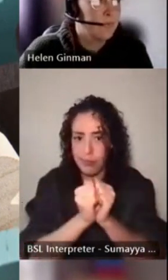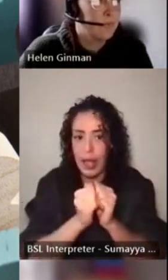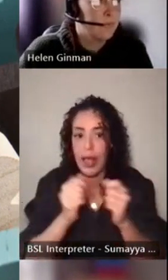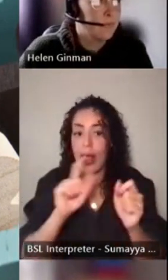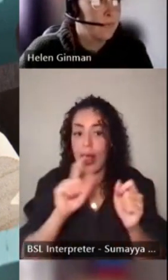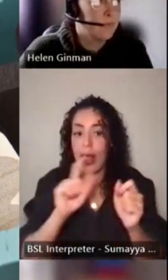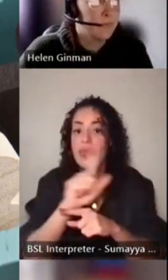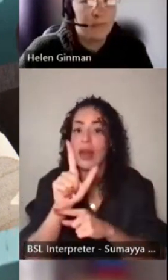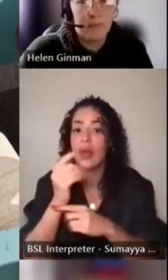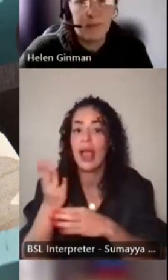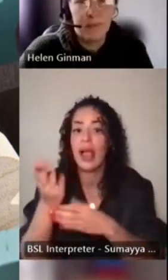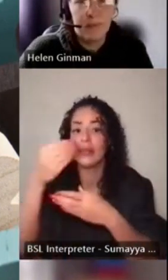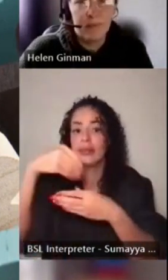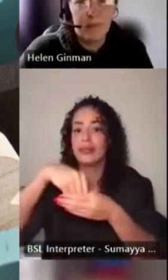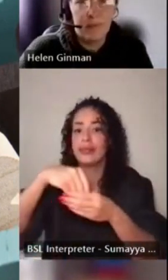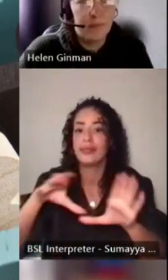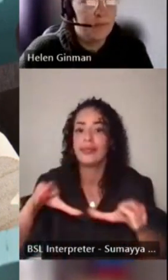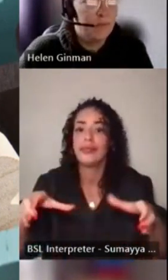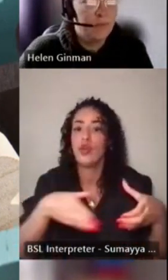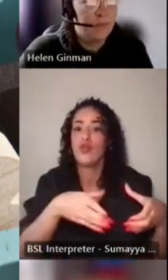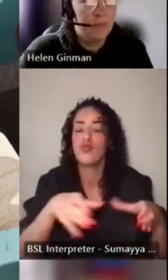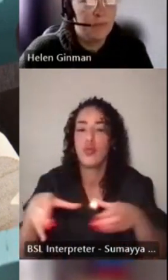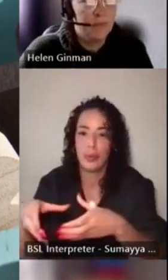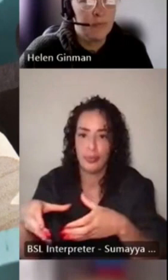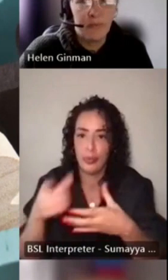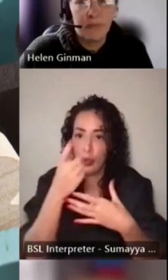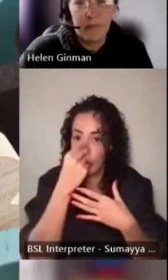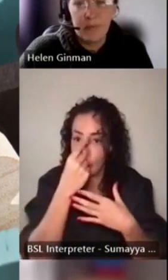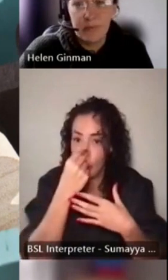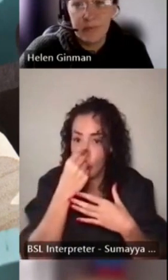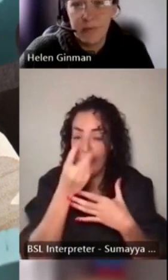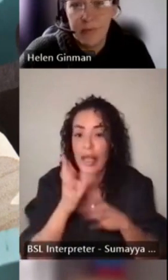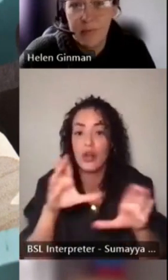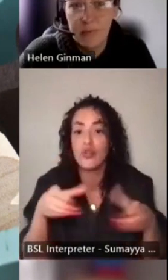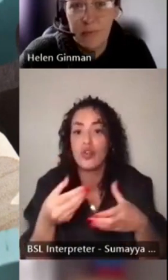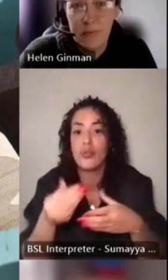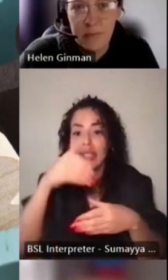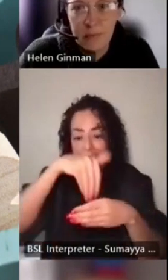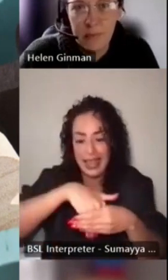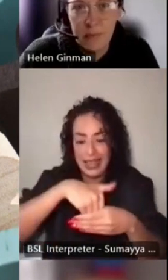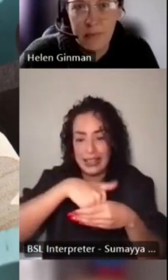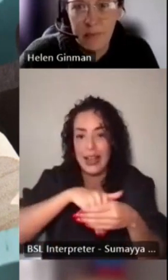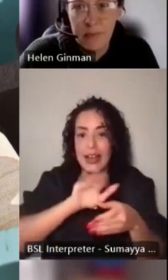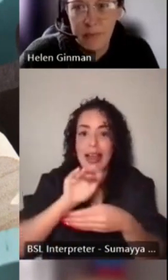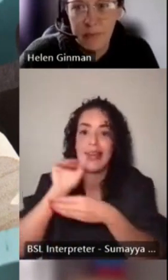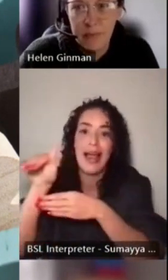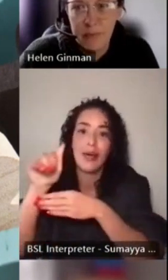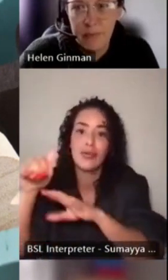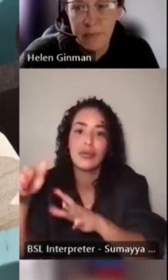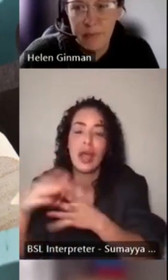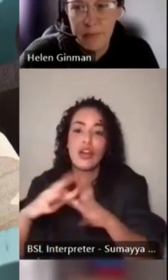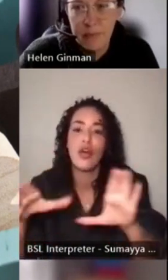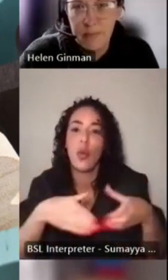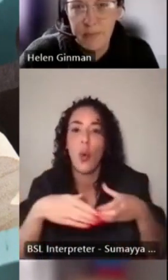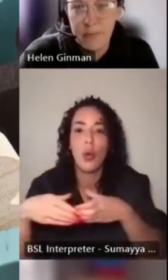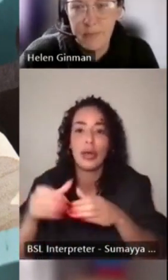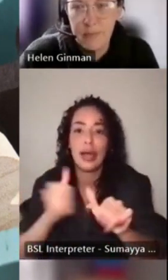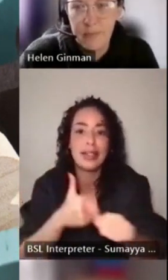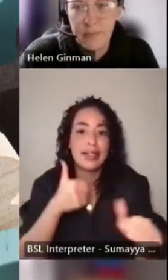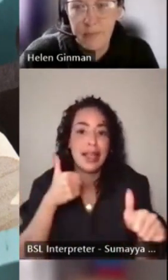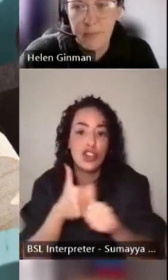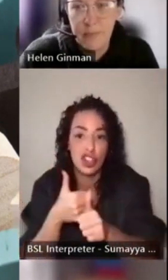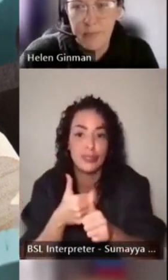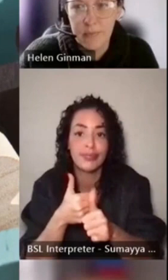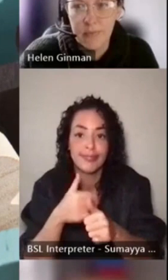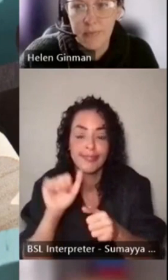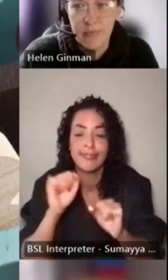conflict. So this can be conflict between groups inside and outside of an organisation who might disagree